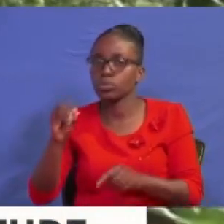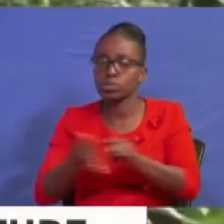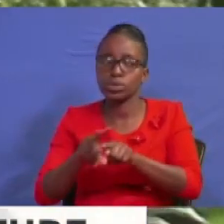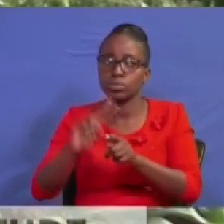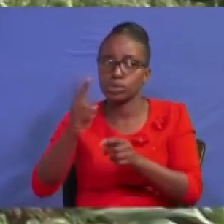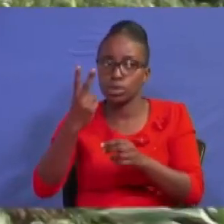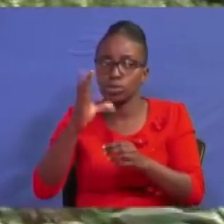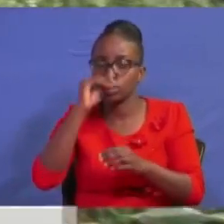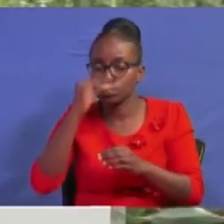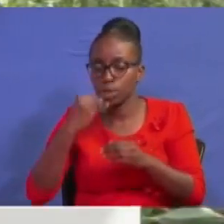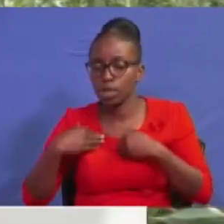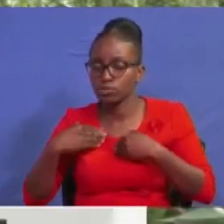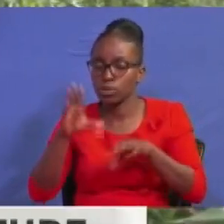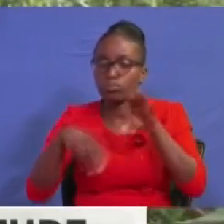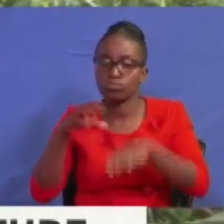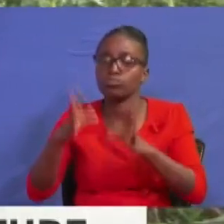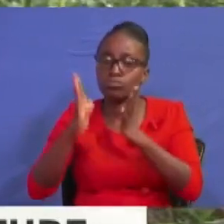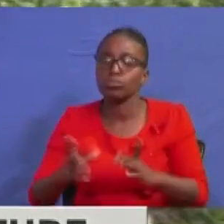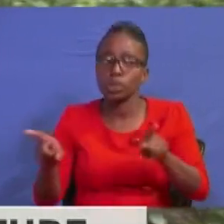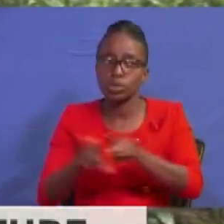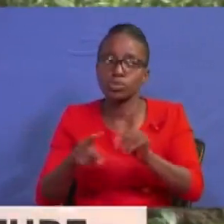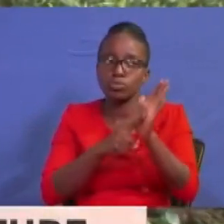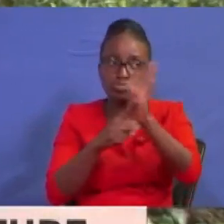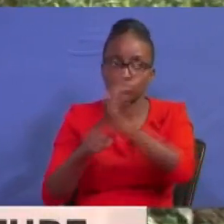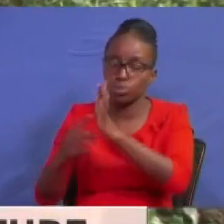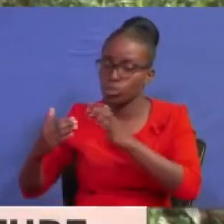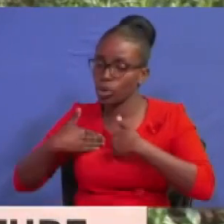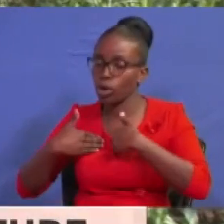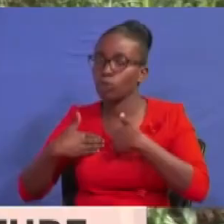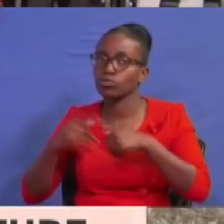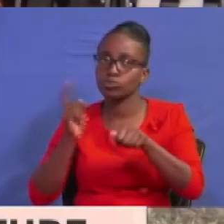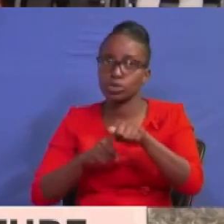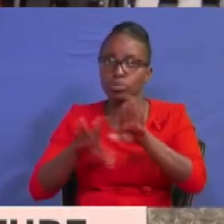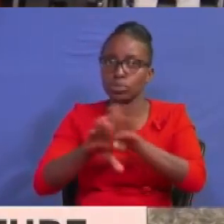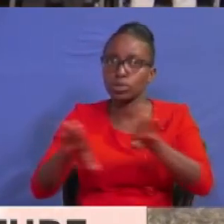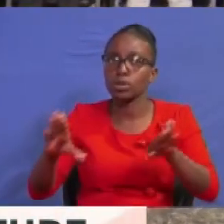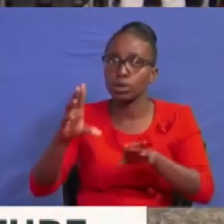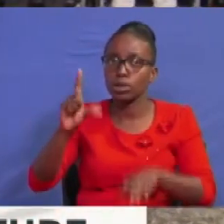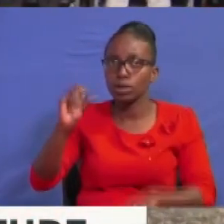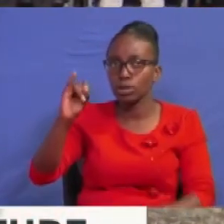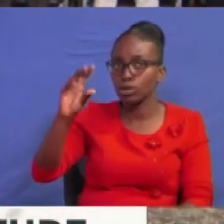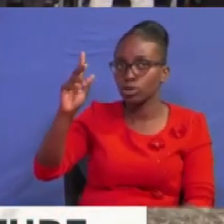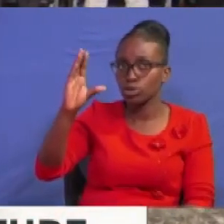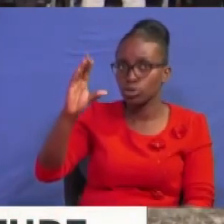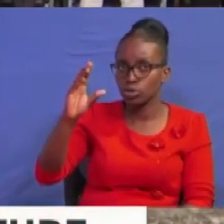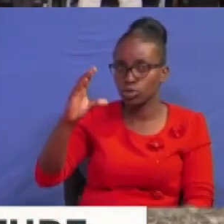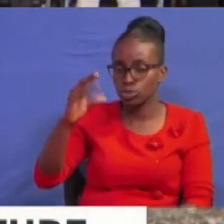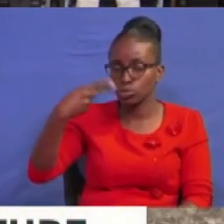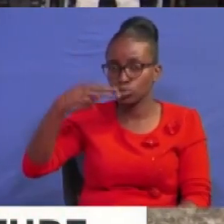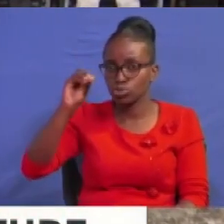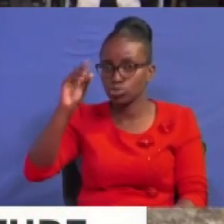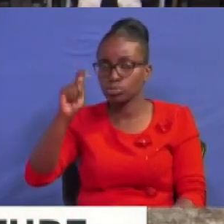Kenya Branch Migori Agricultural Show located at Lichota Grounds. Governor Ayako noted that it's through climate